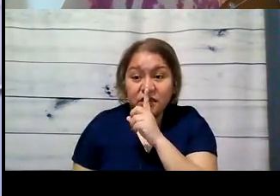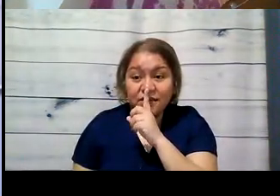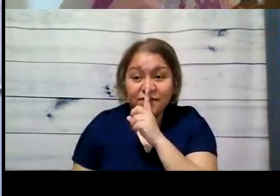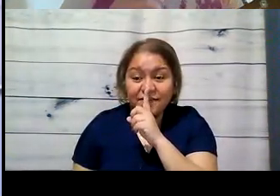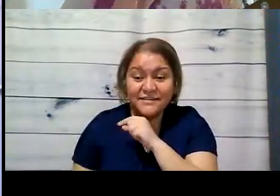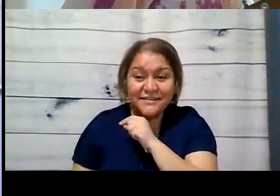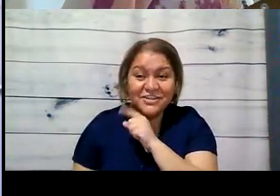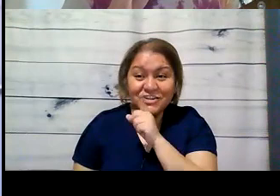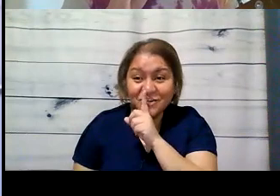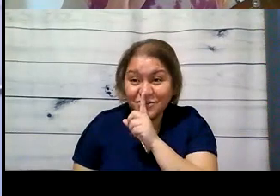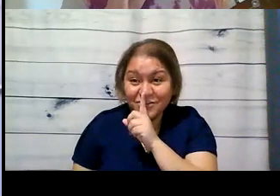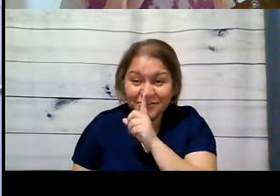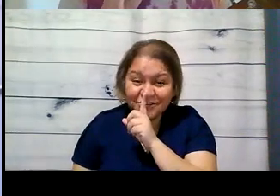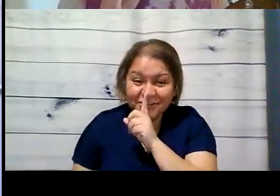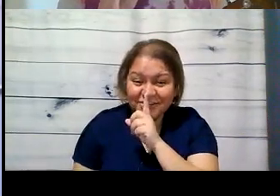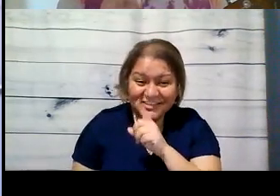Soft.